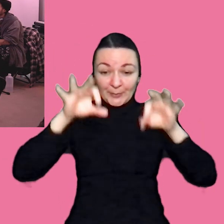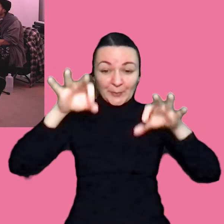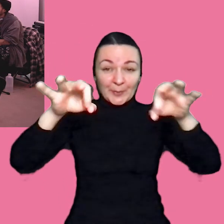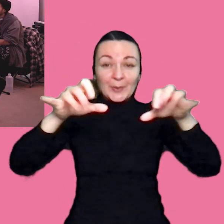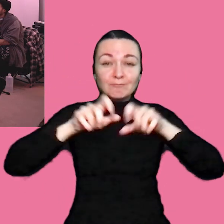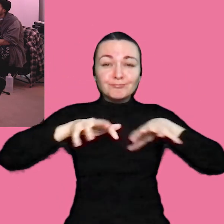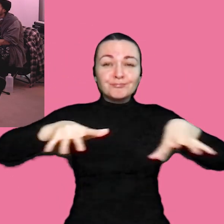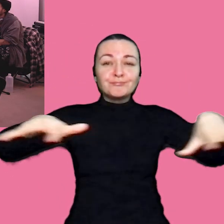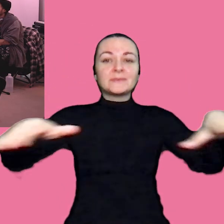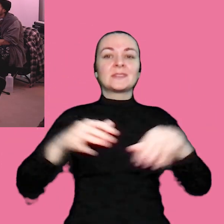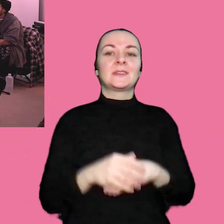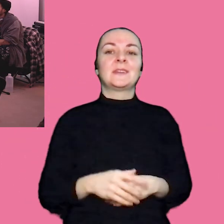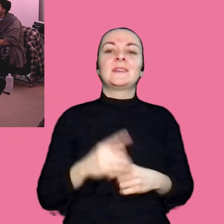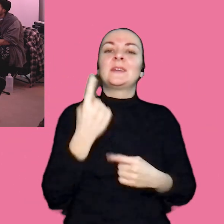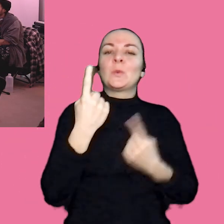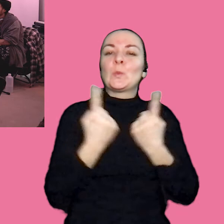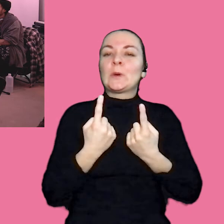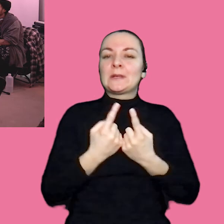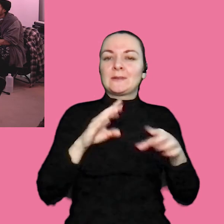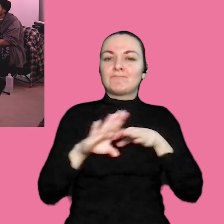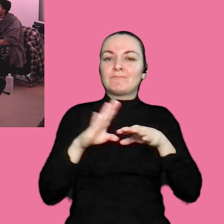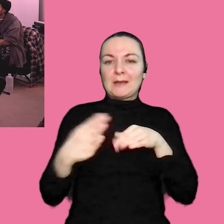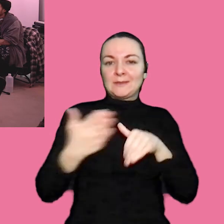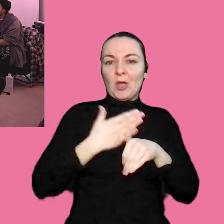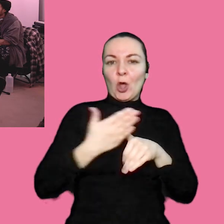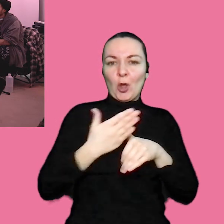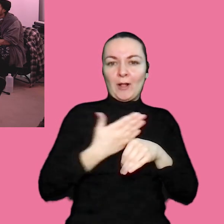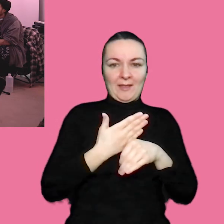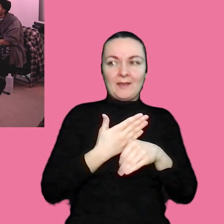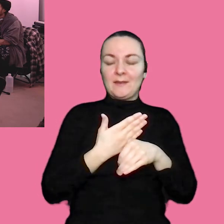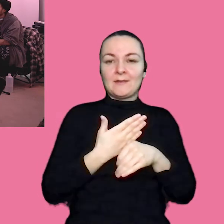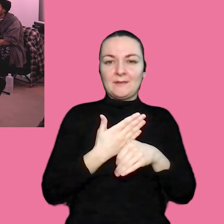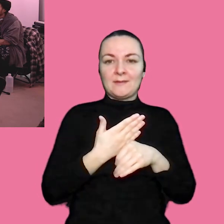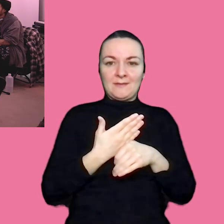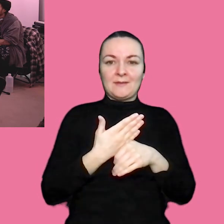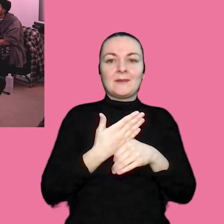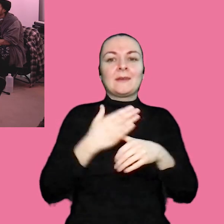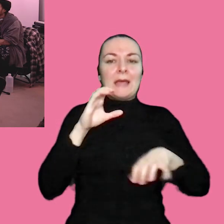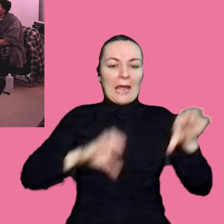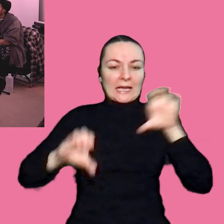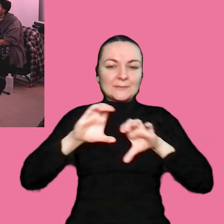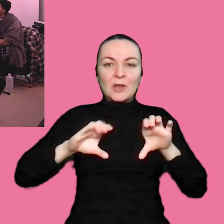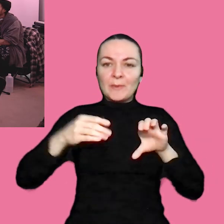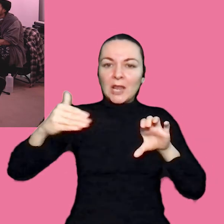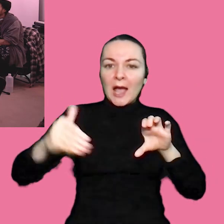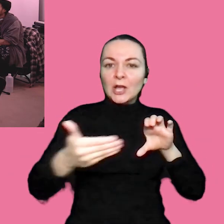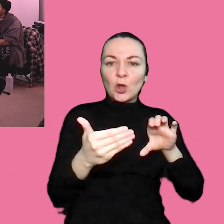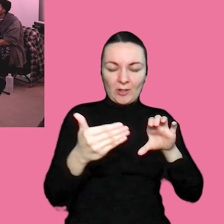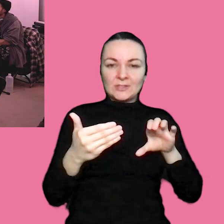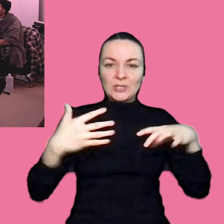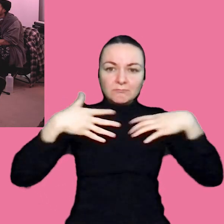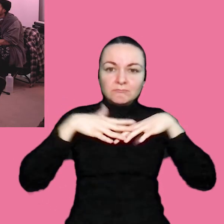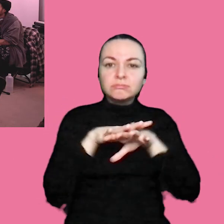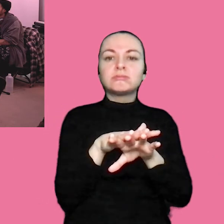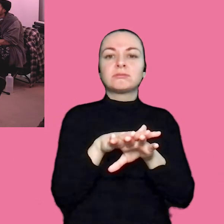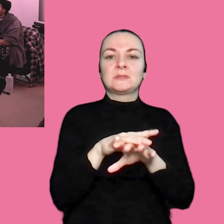I think one of the things I kind of got interested in my practice a bit earlier on was this idea of incorporating experimental archaeology, which, to cut a long